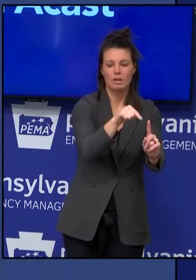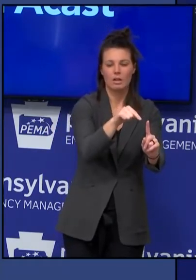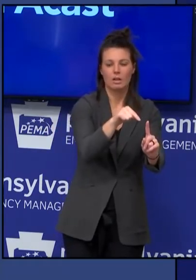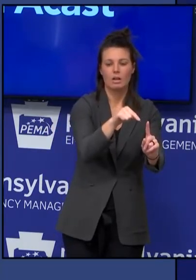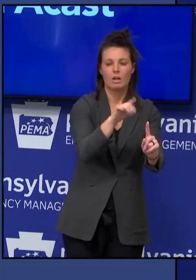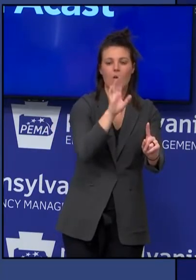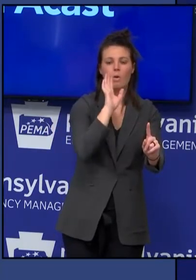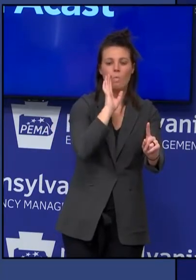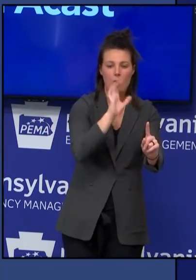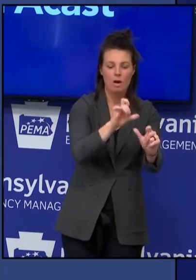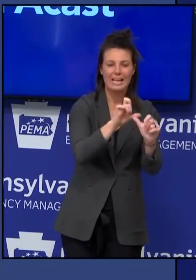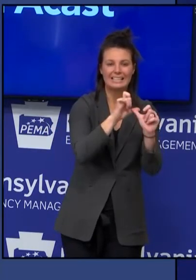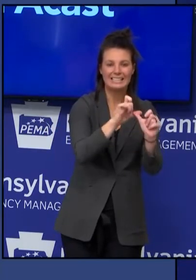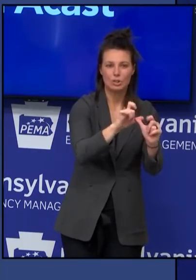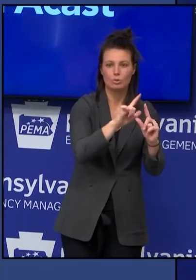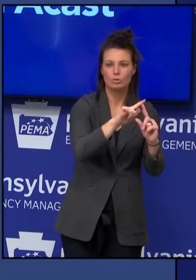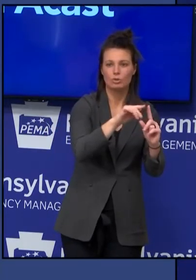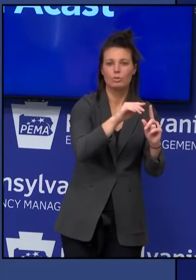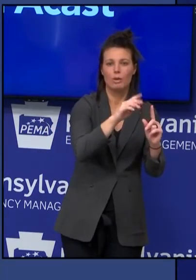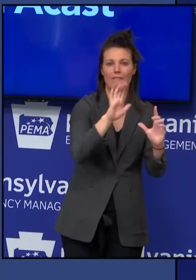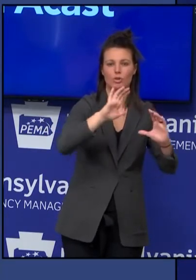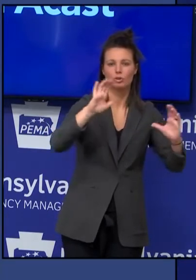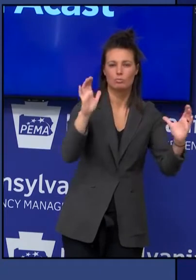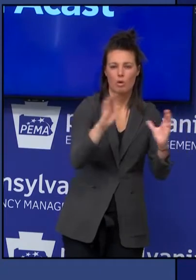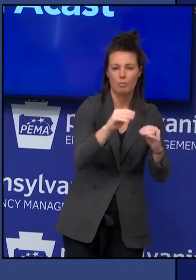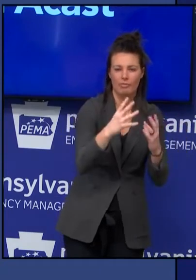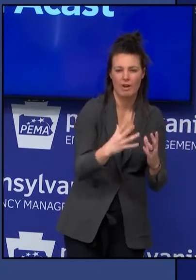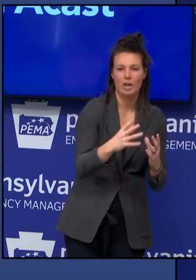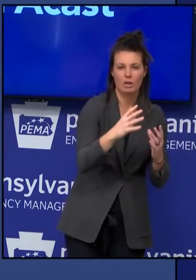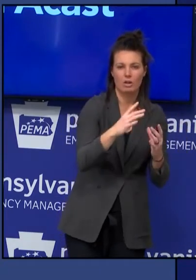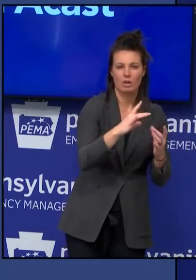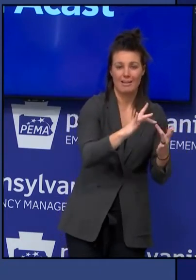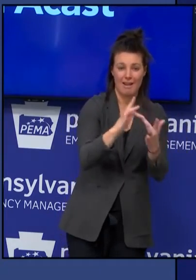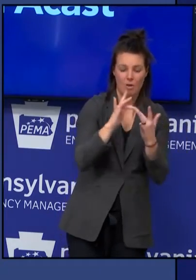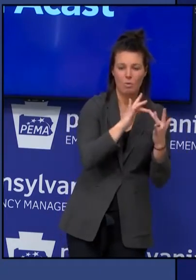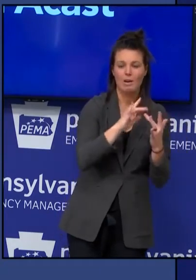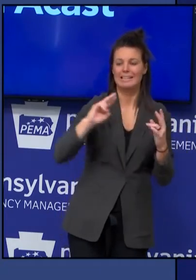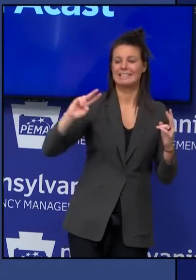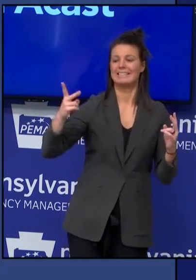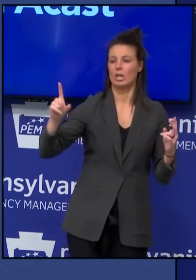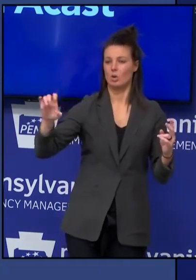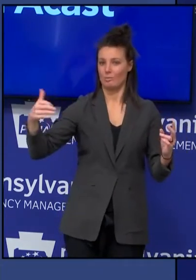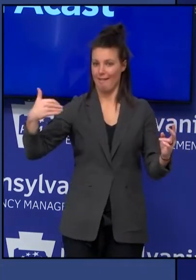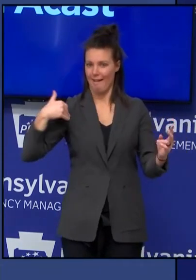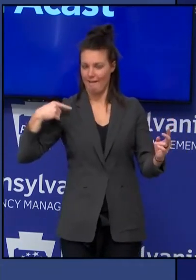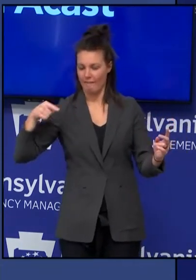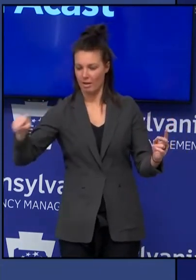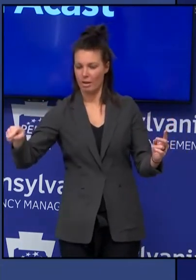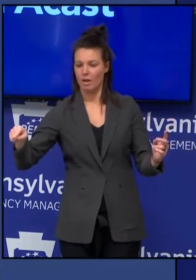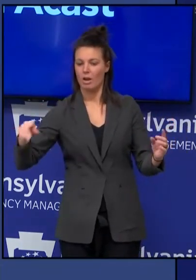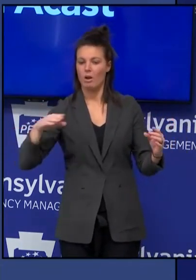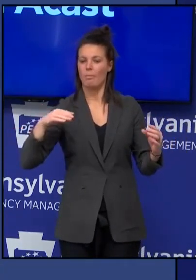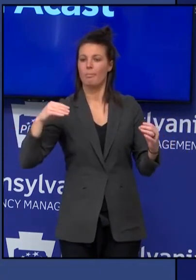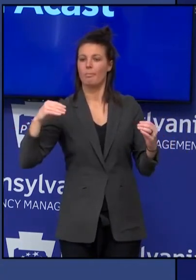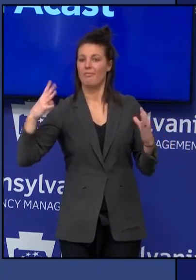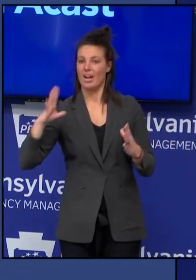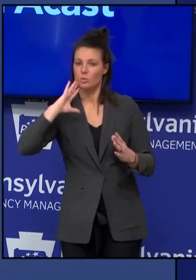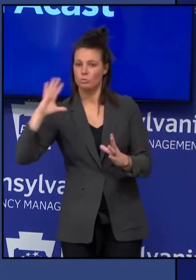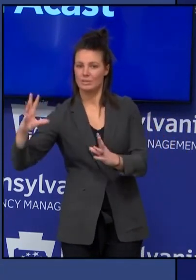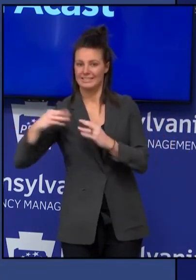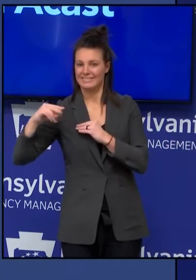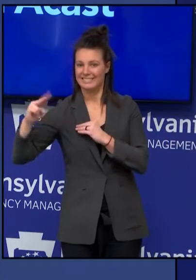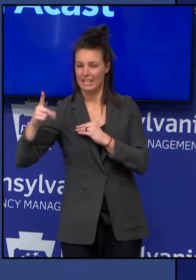be going to a smaller provider network. Second doses will remain secure. Providers will receive the second